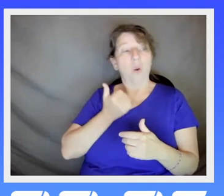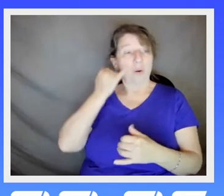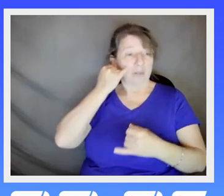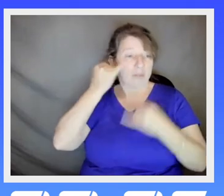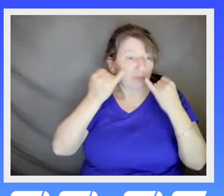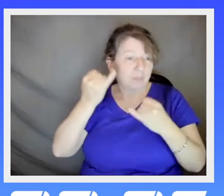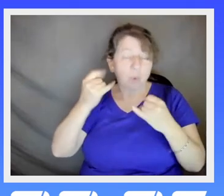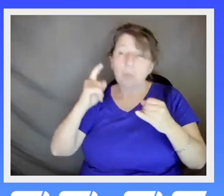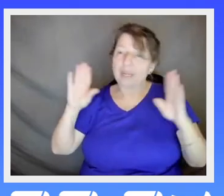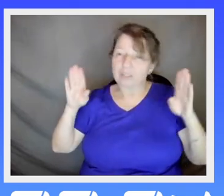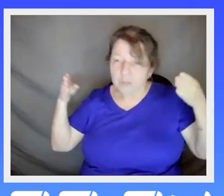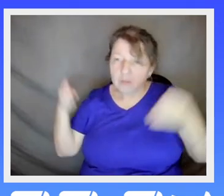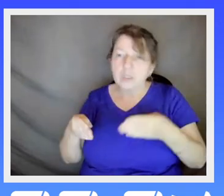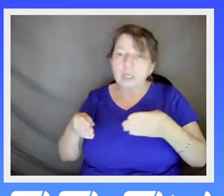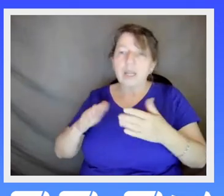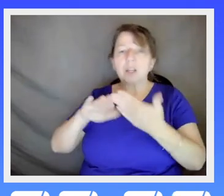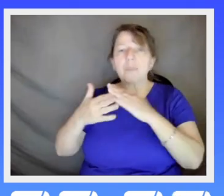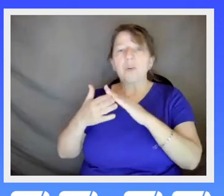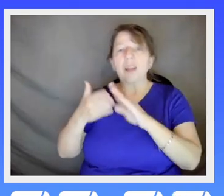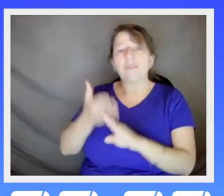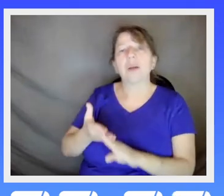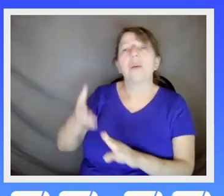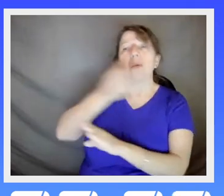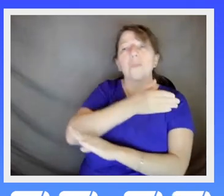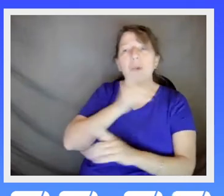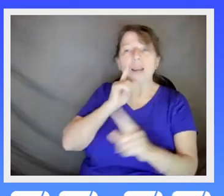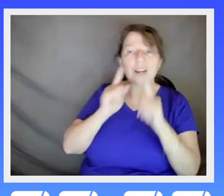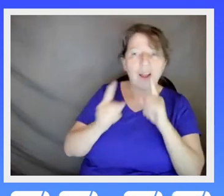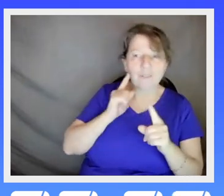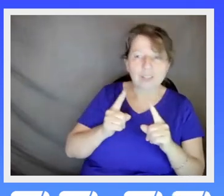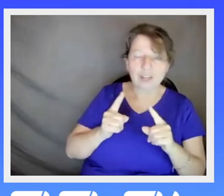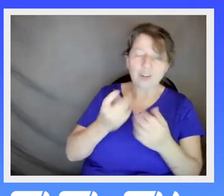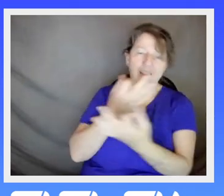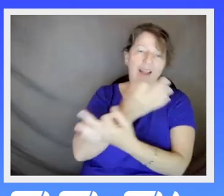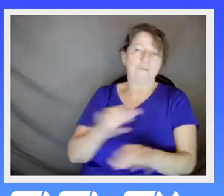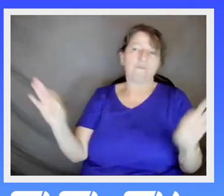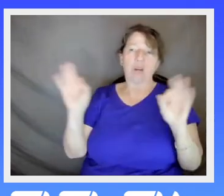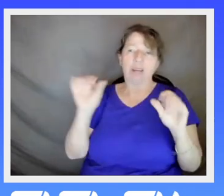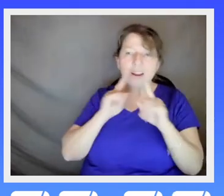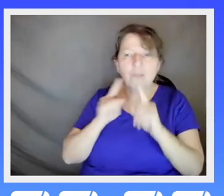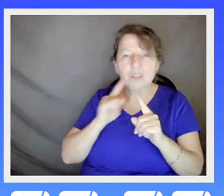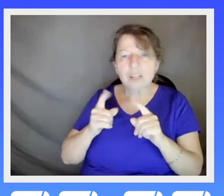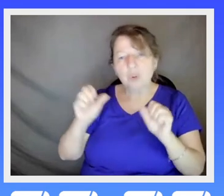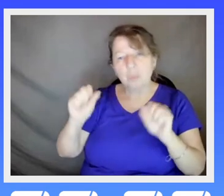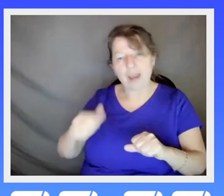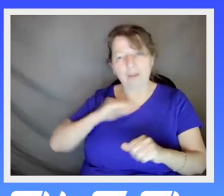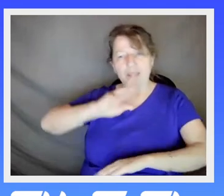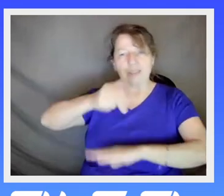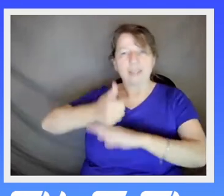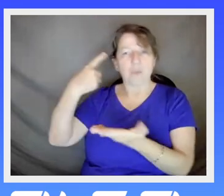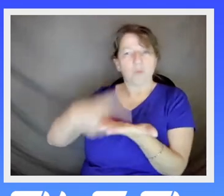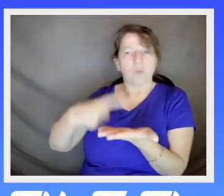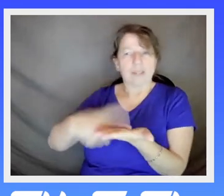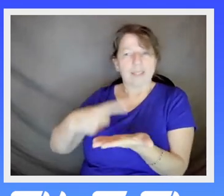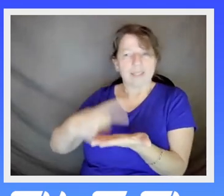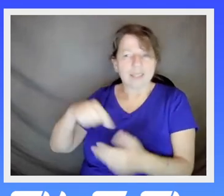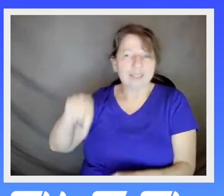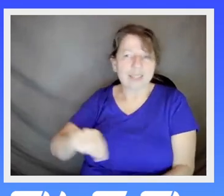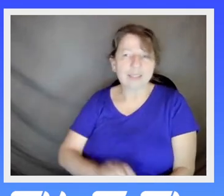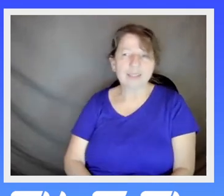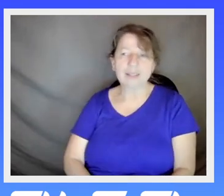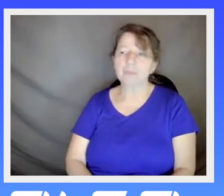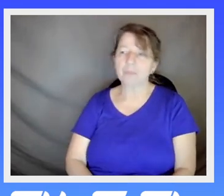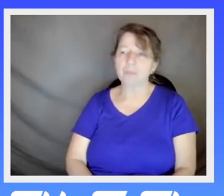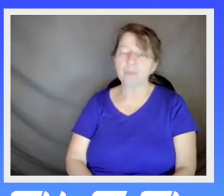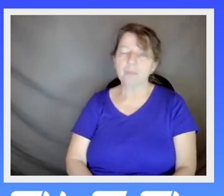to create a space for us to have a pre-conversation and, of course, to create a space to have this forum. I talk about being